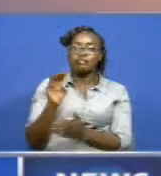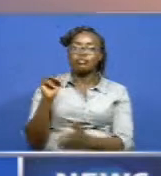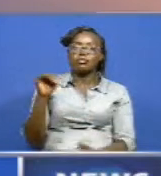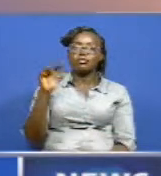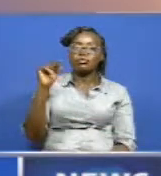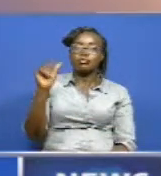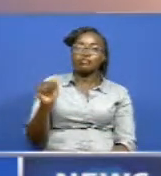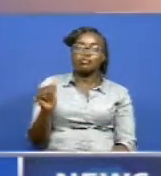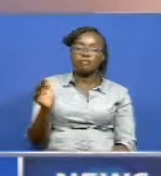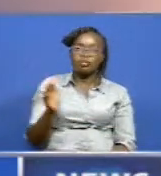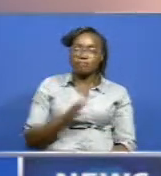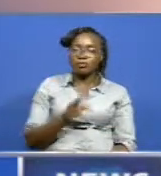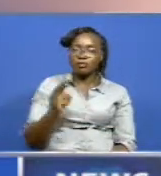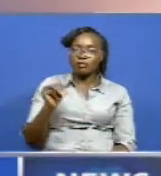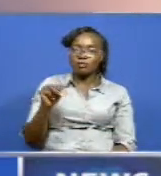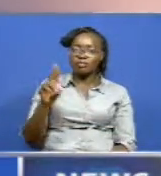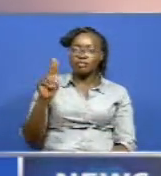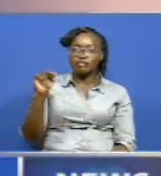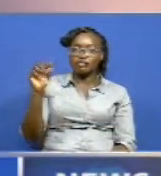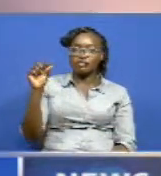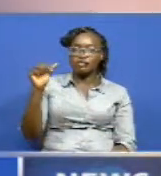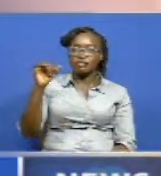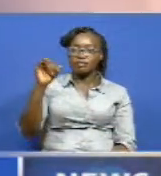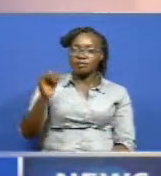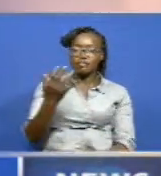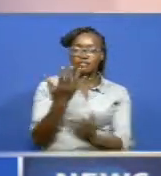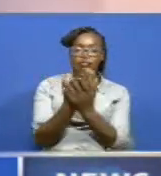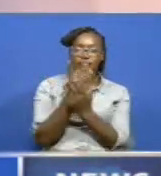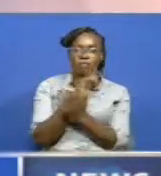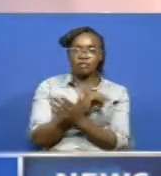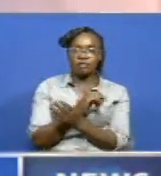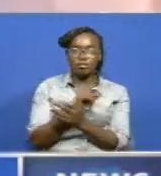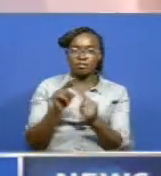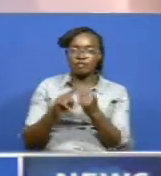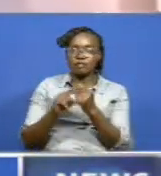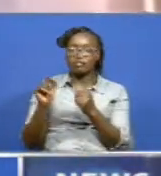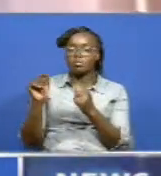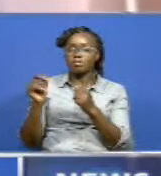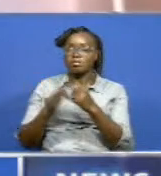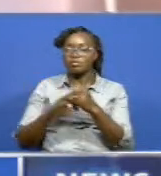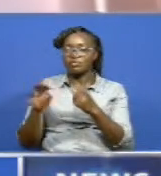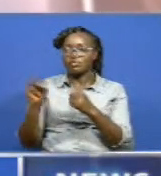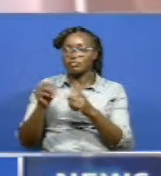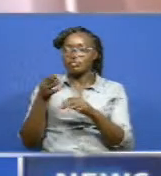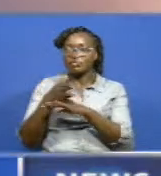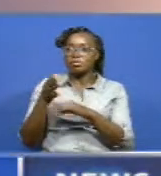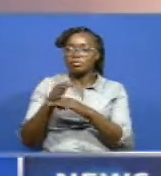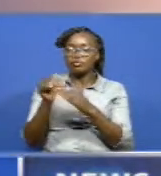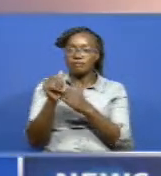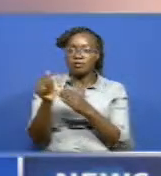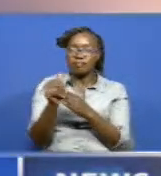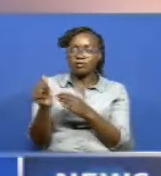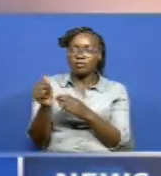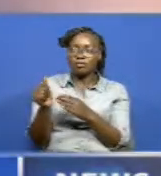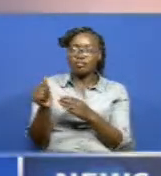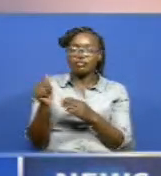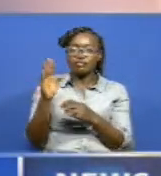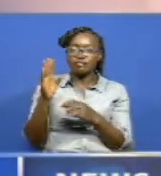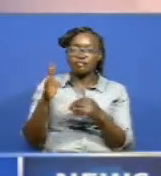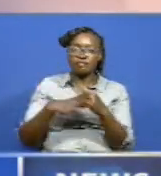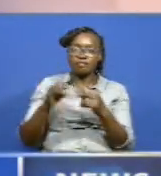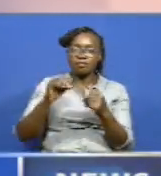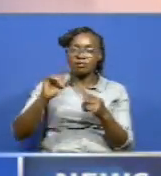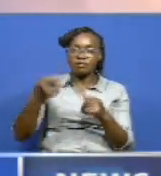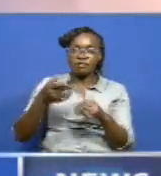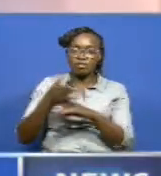and Boniface Mungai, were arrested. This after 6.8 million fake US dollars, 490,000